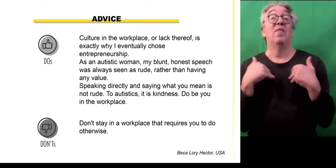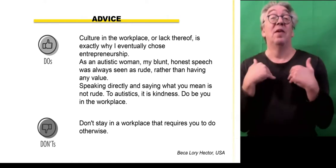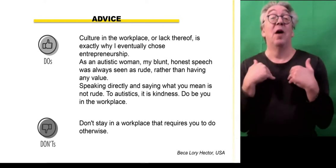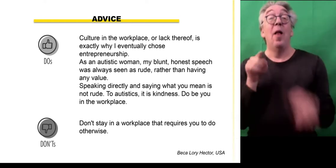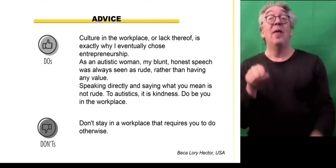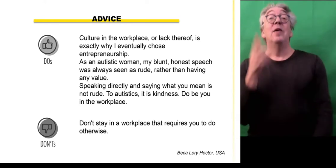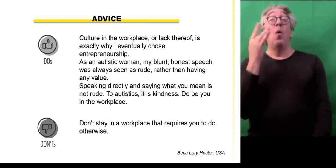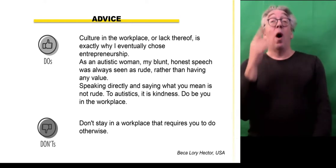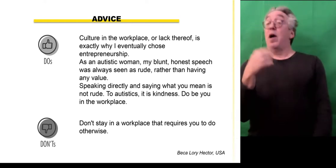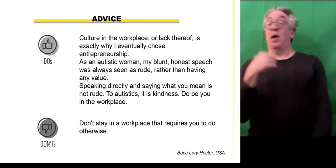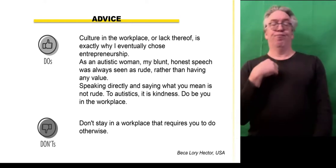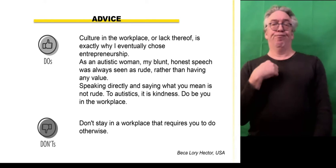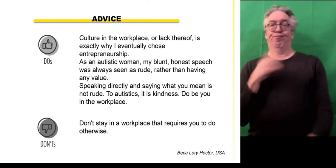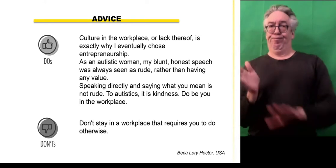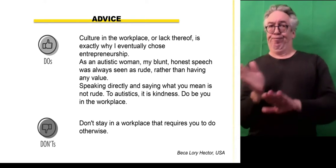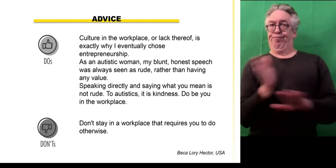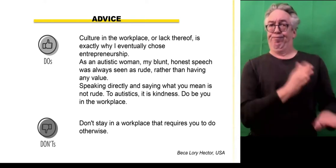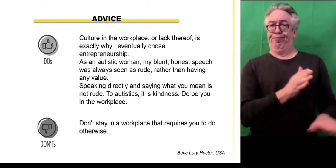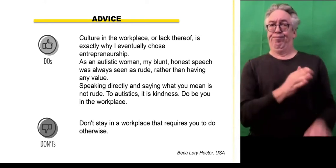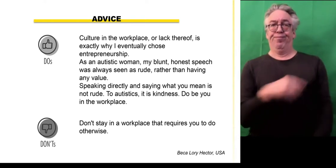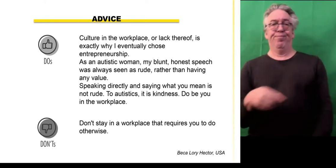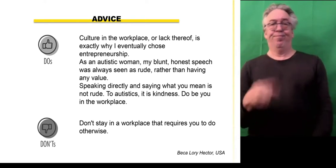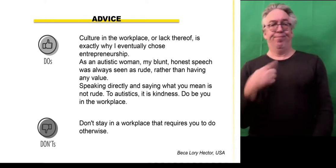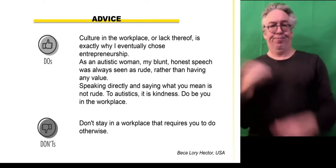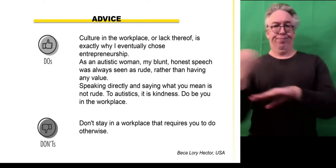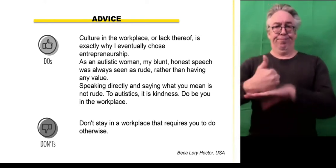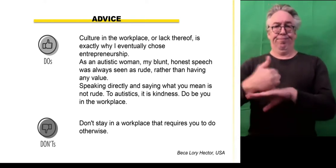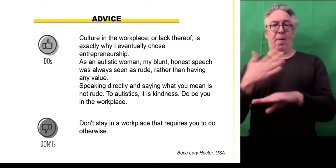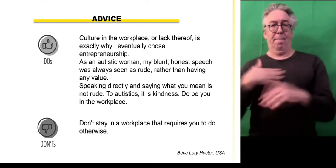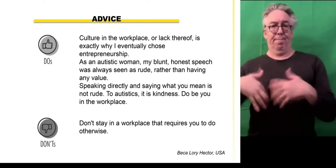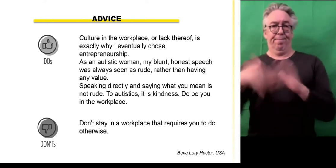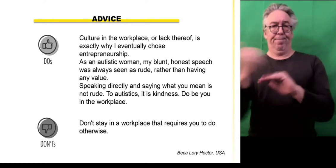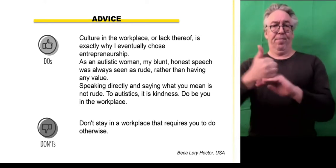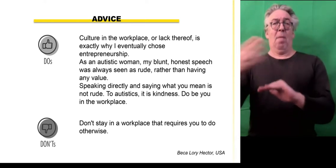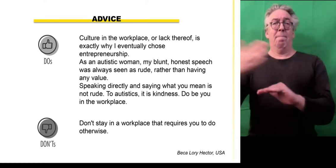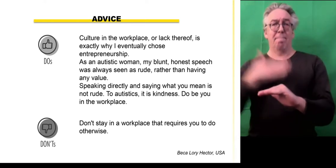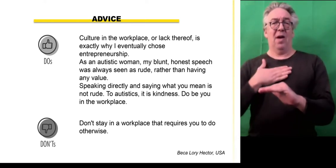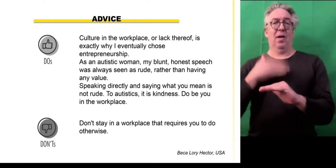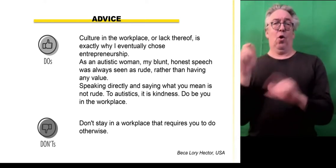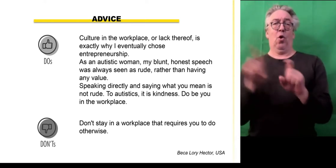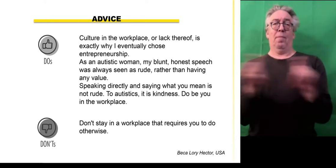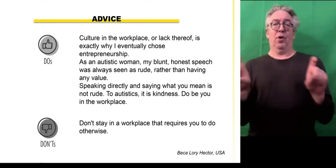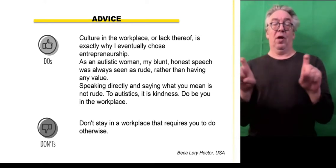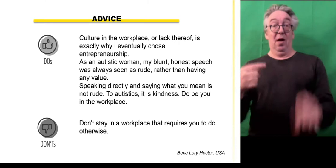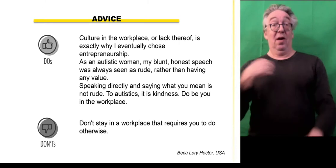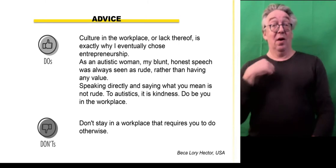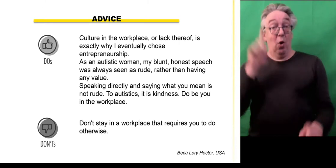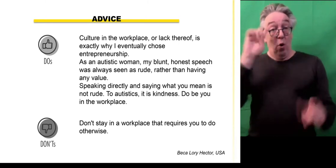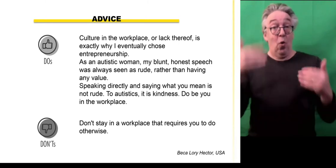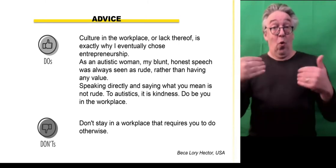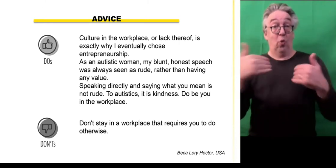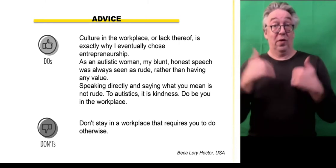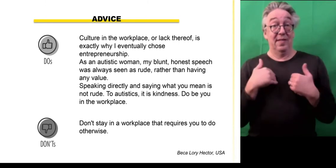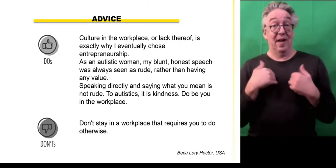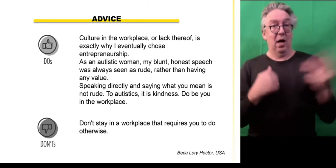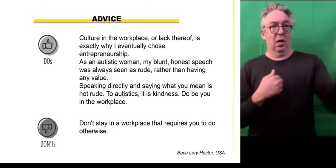entrepreneurship. As an autistic woman, my blunt, honest speech was always seen as rude rather than having any